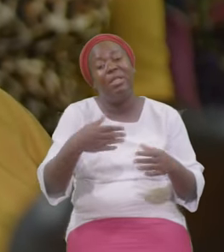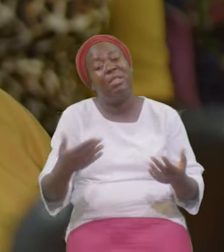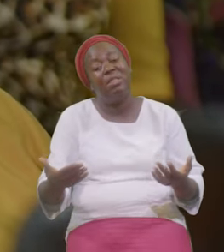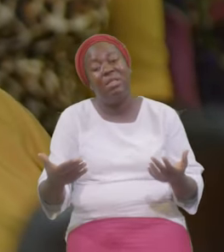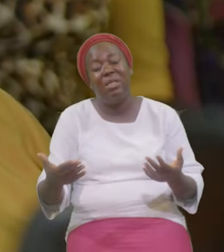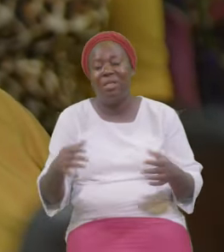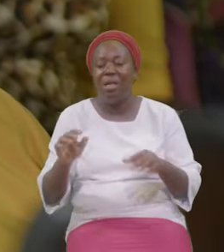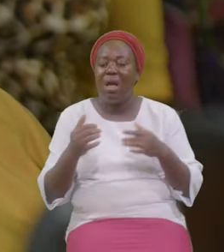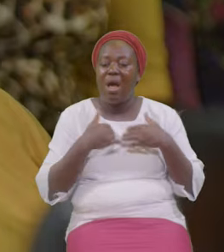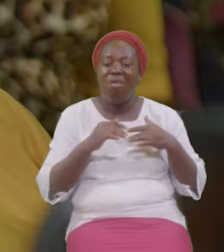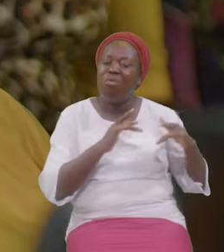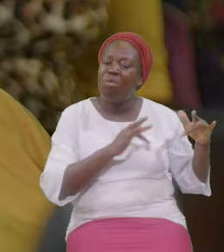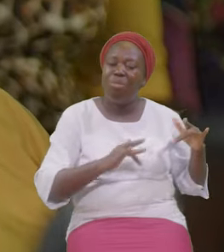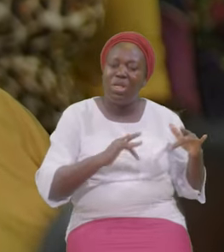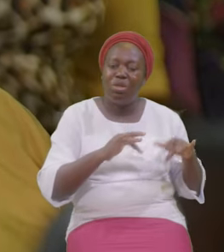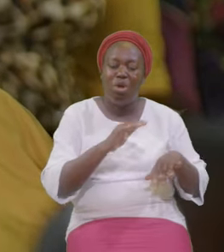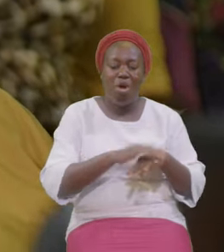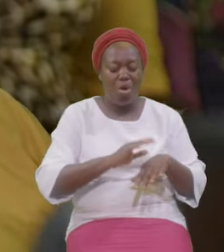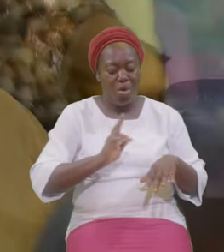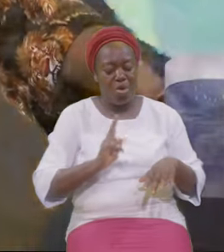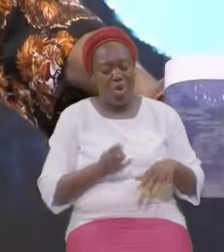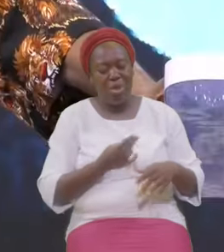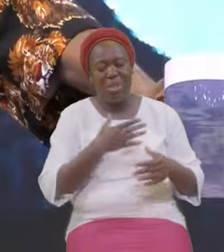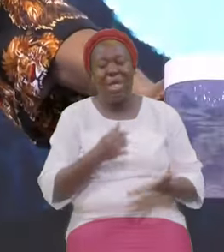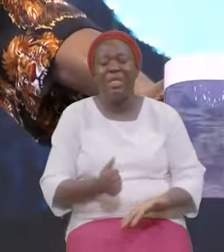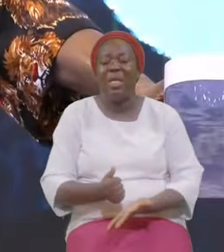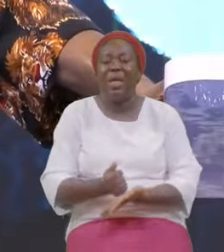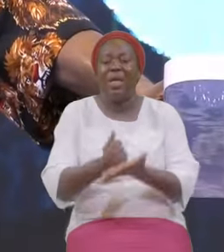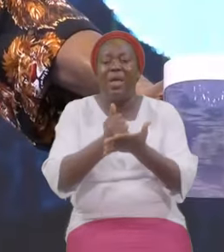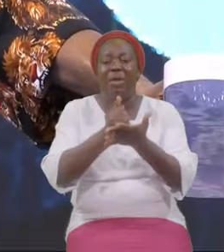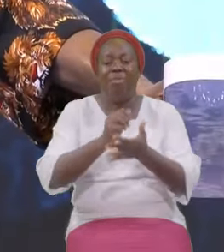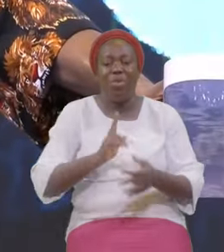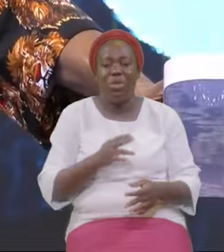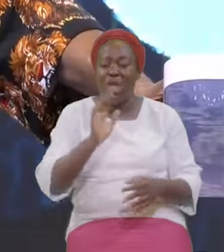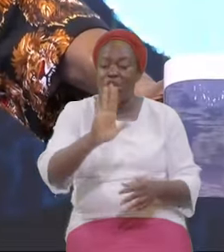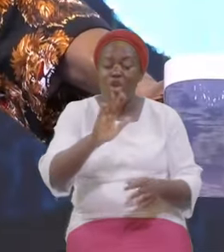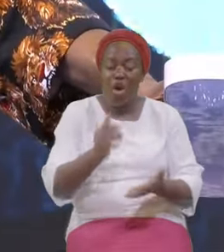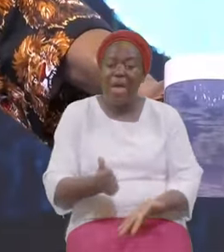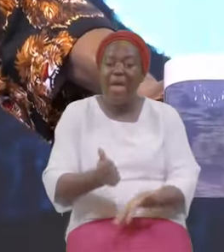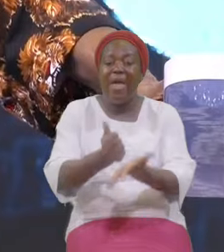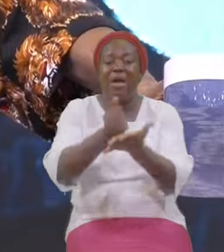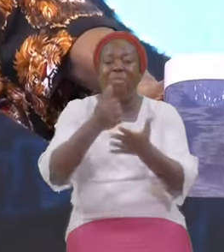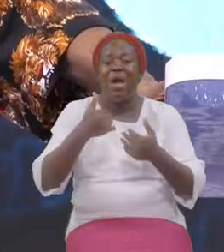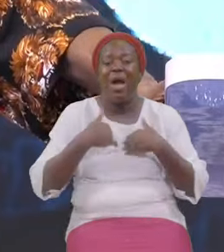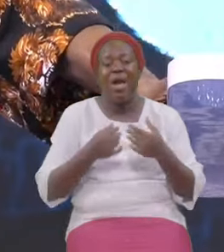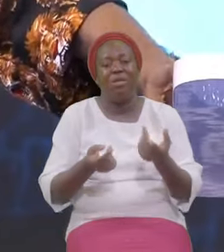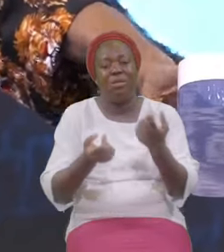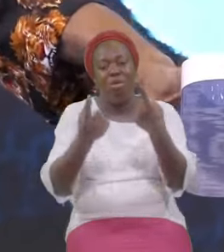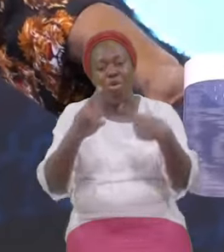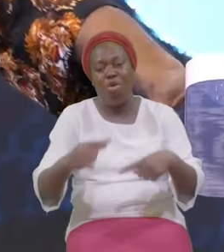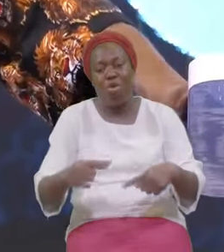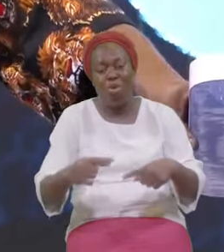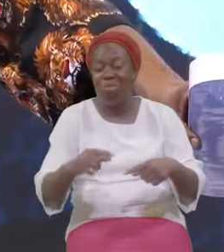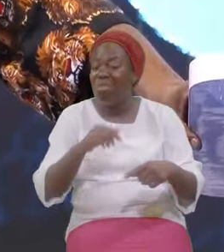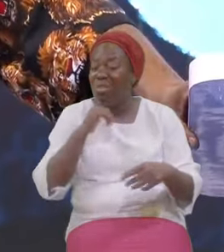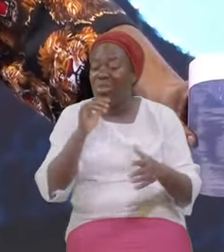and help us, your help has come. Not that if you can do